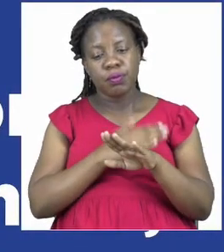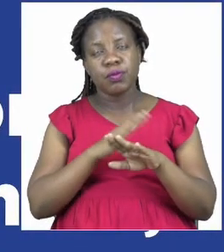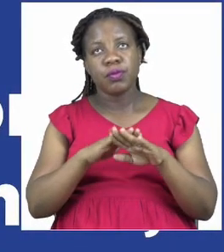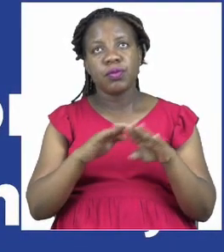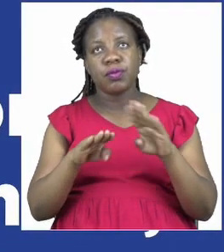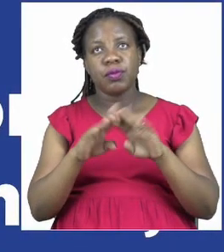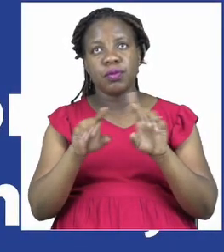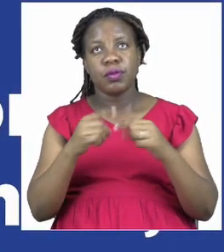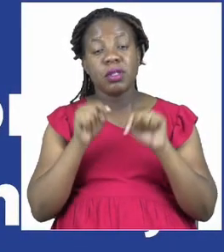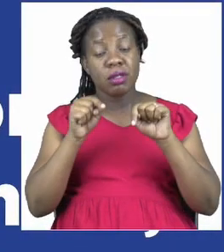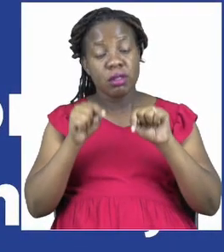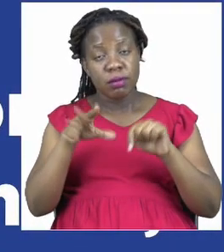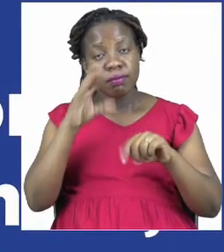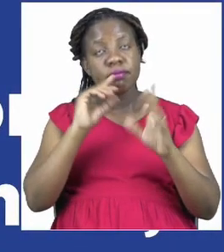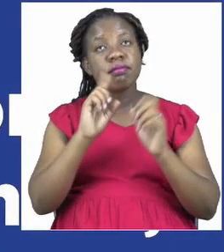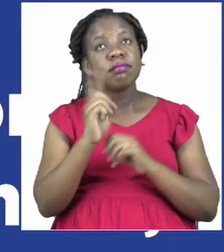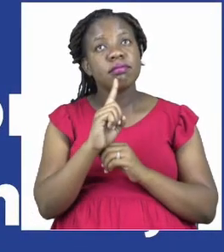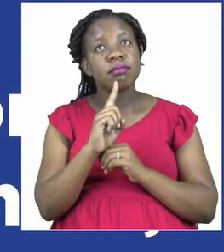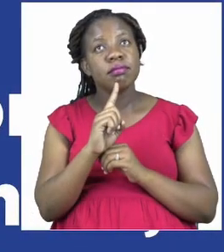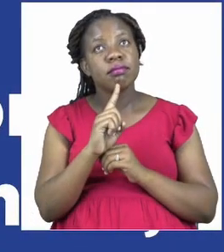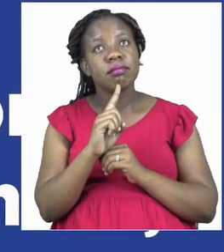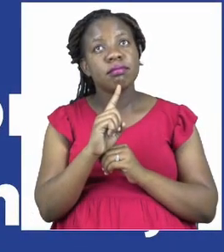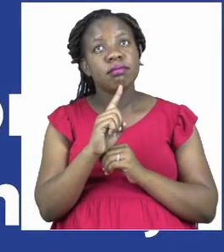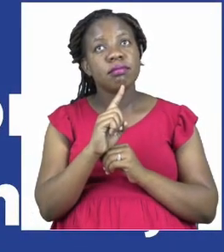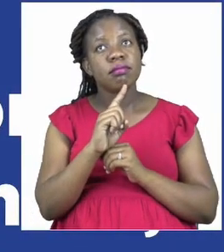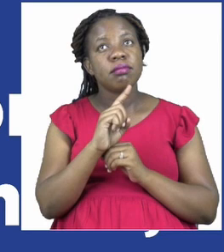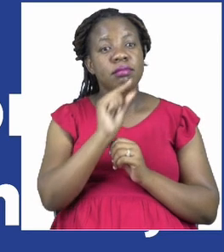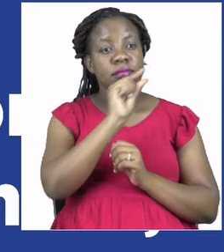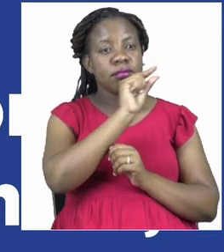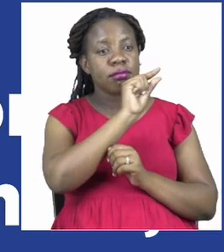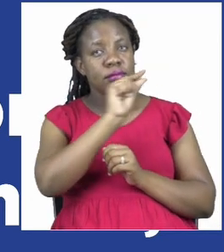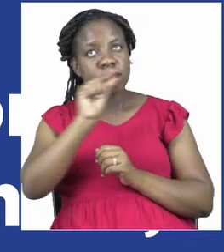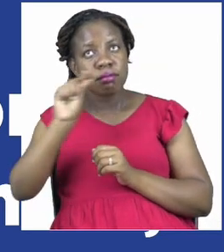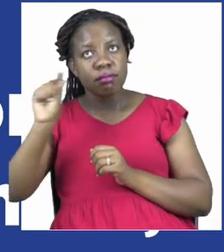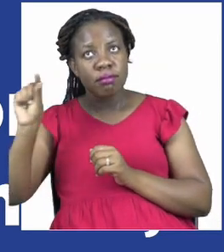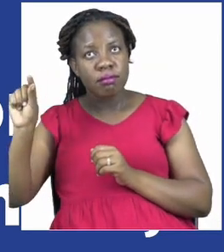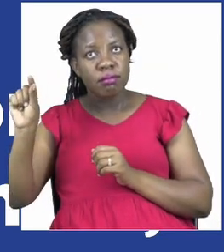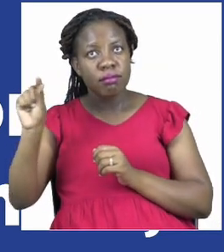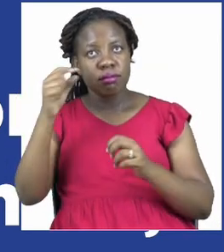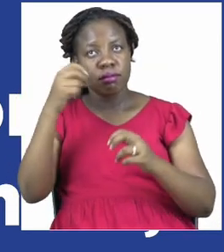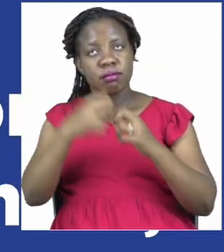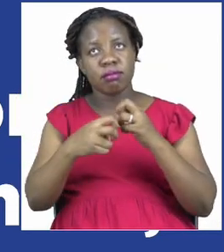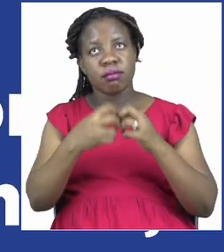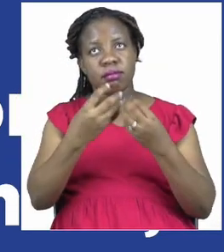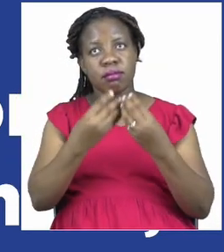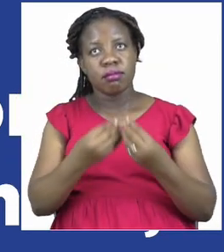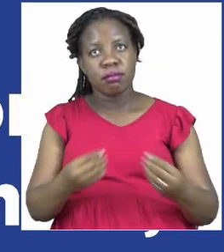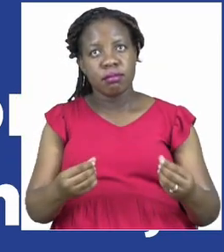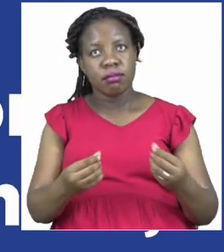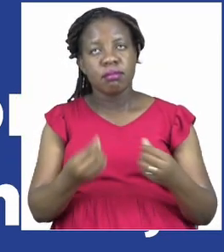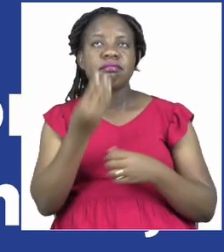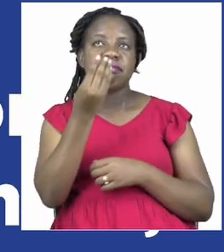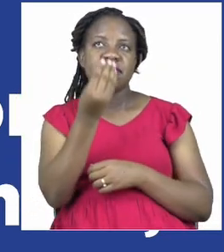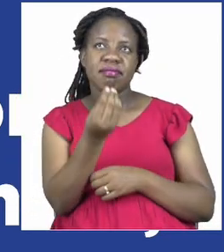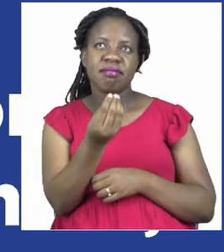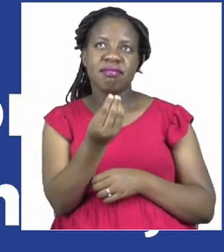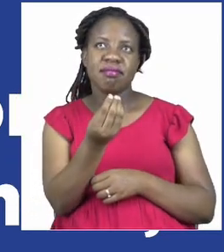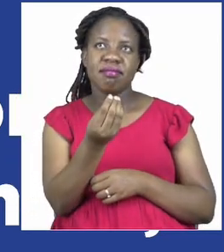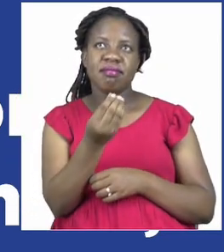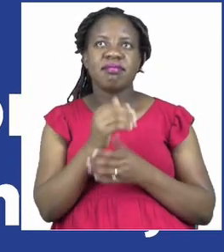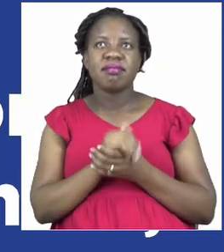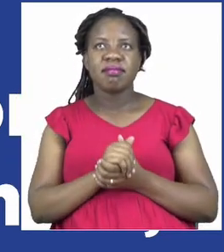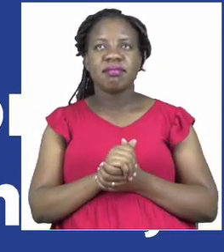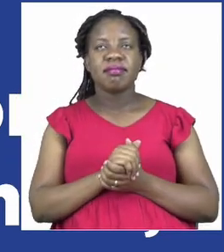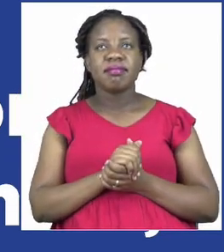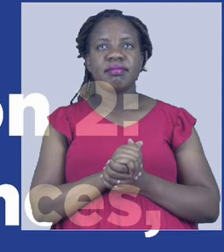today's lesson, we will be doing sentences, problem solving, and money.